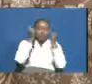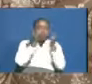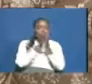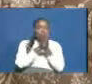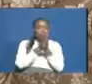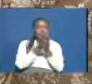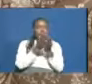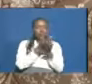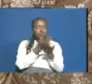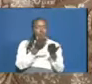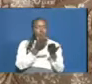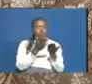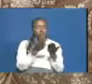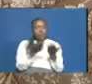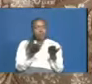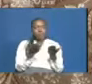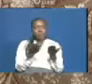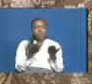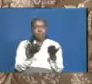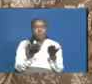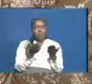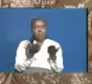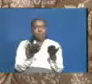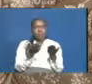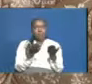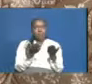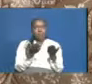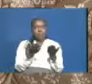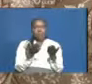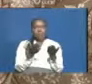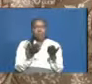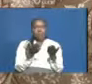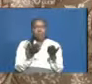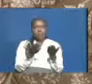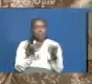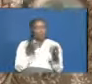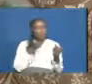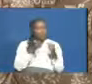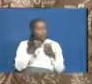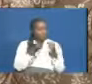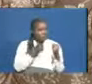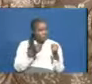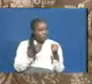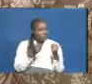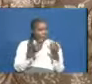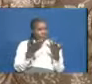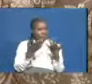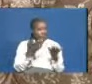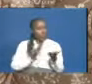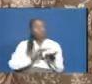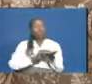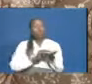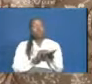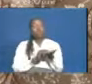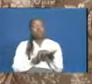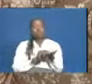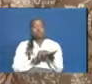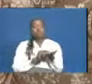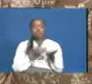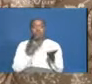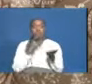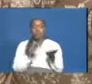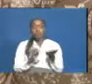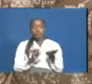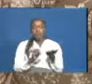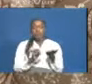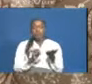actually is a kind of, they are seen like, you know, a fighting kind of, you know, component. And therefore,